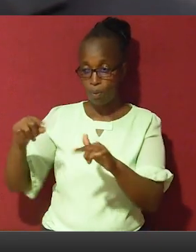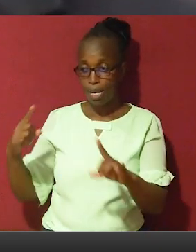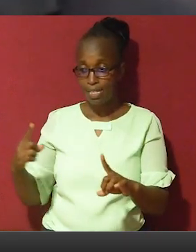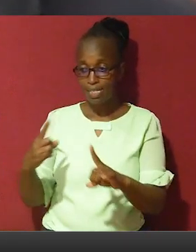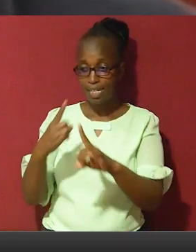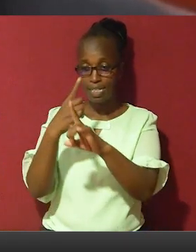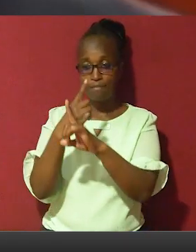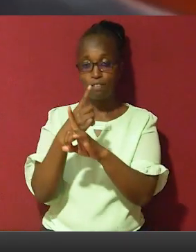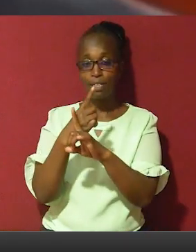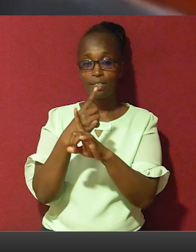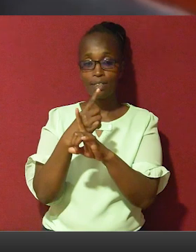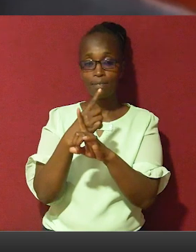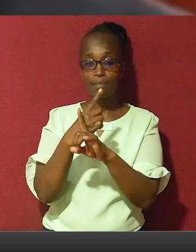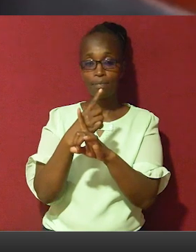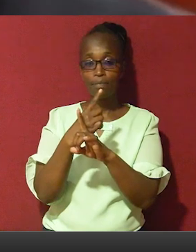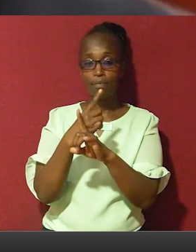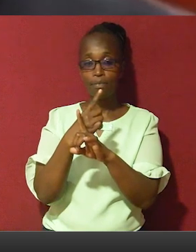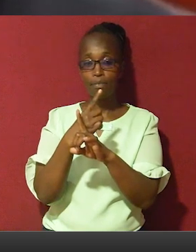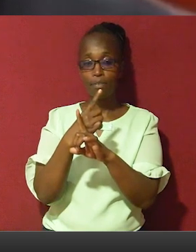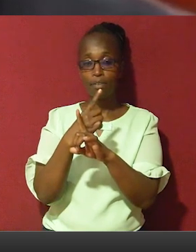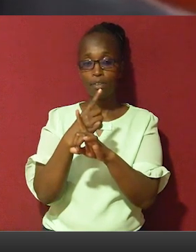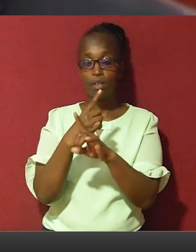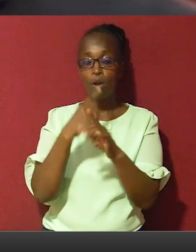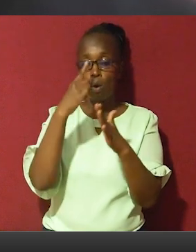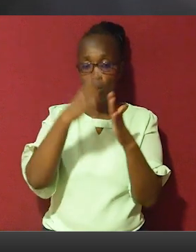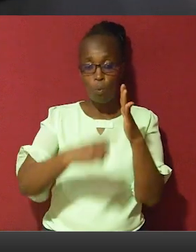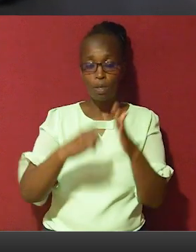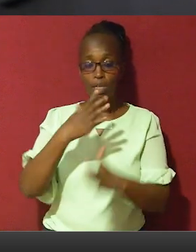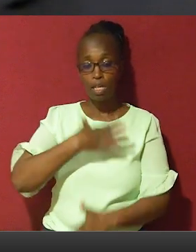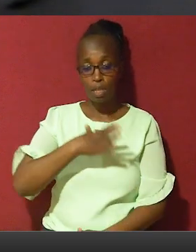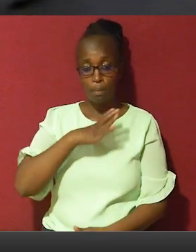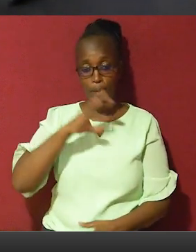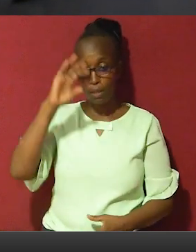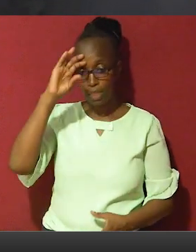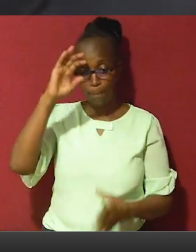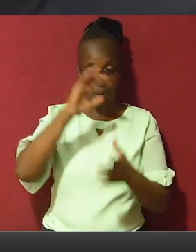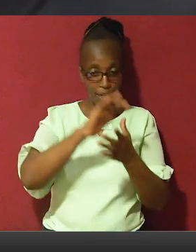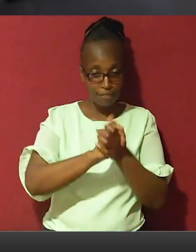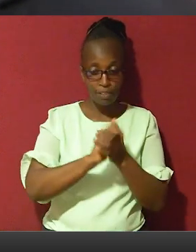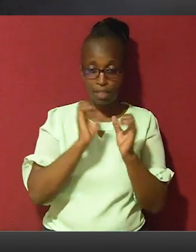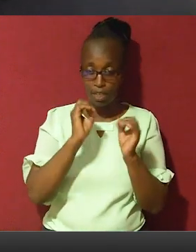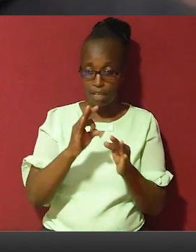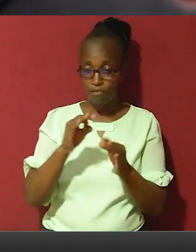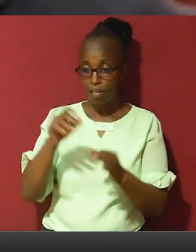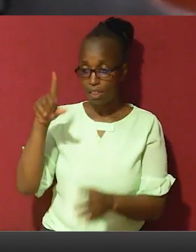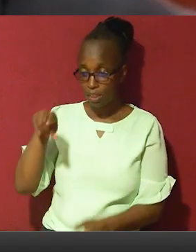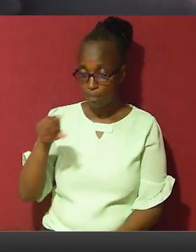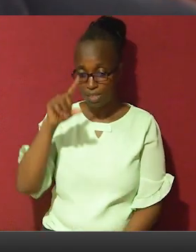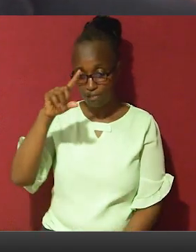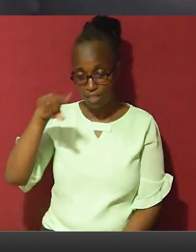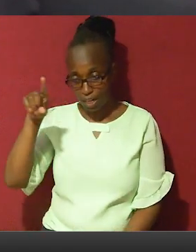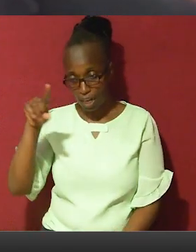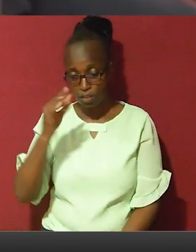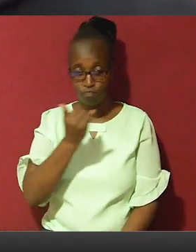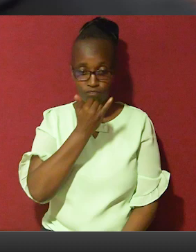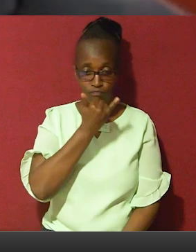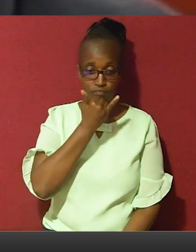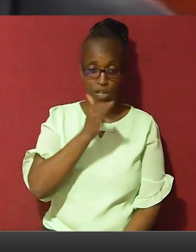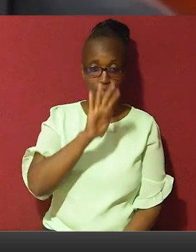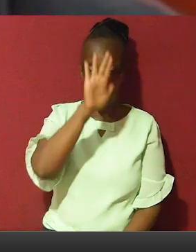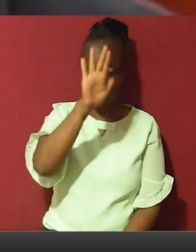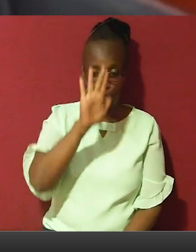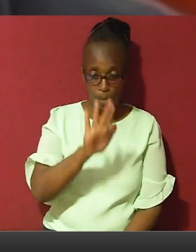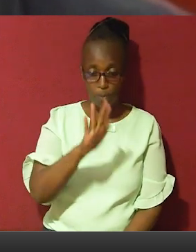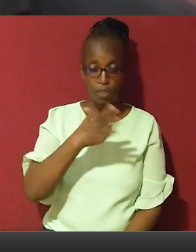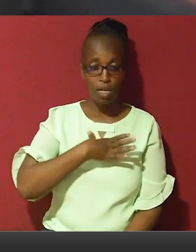going to vet now is totally different. Mr. Speaker, what the people believe, whether they are